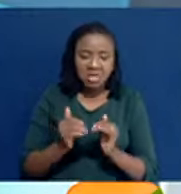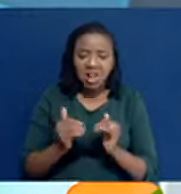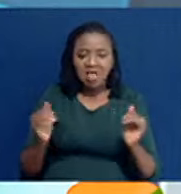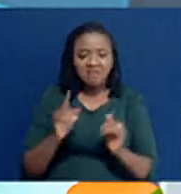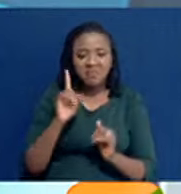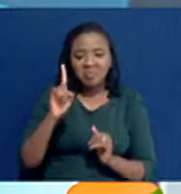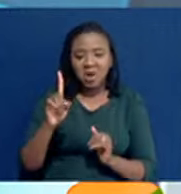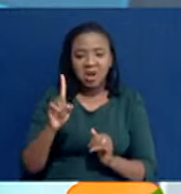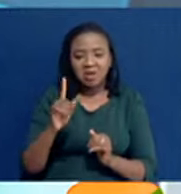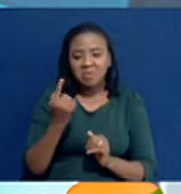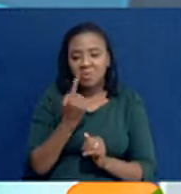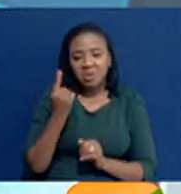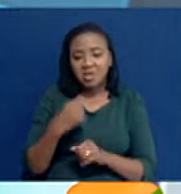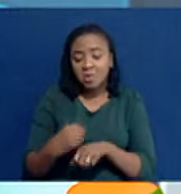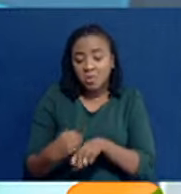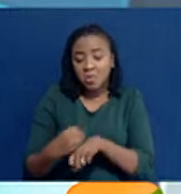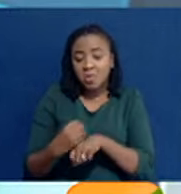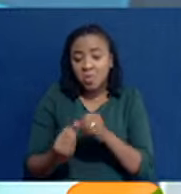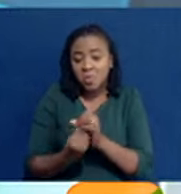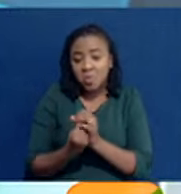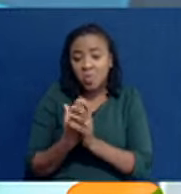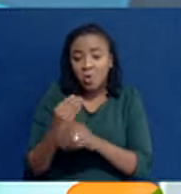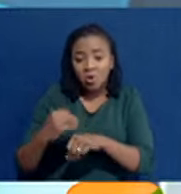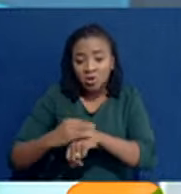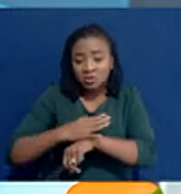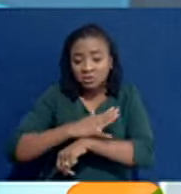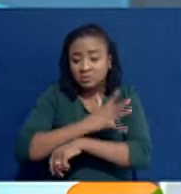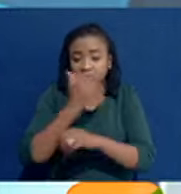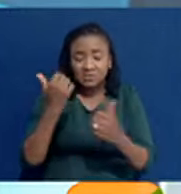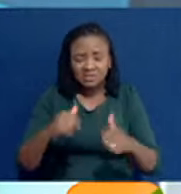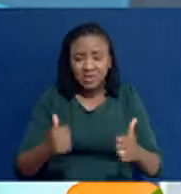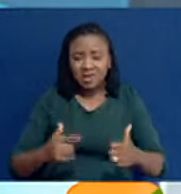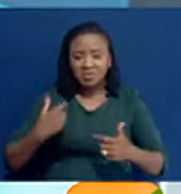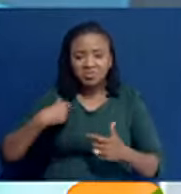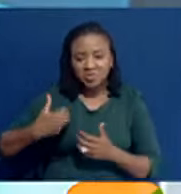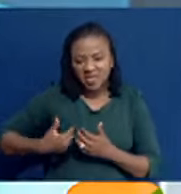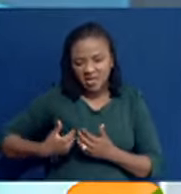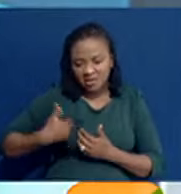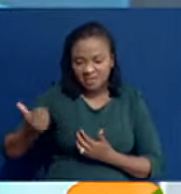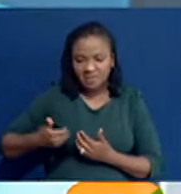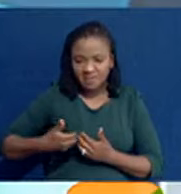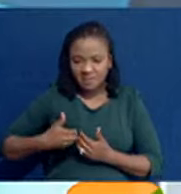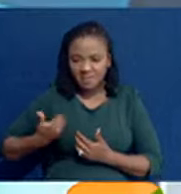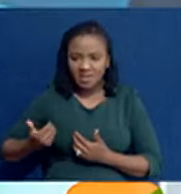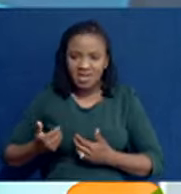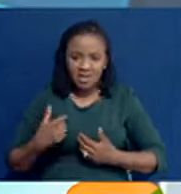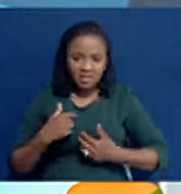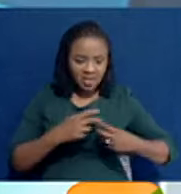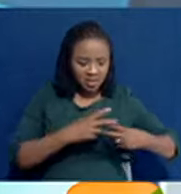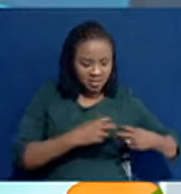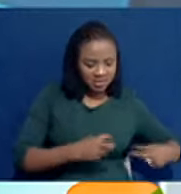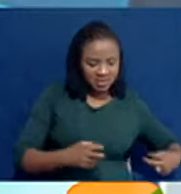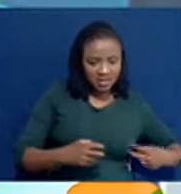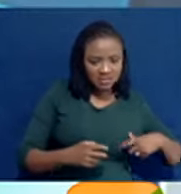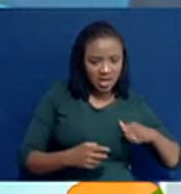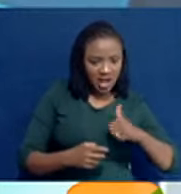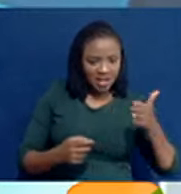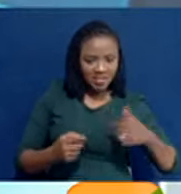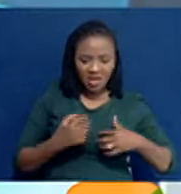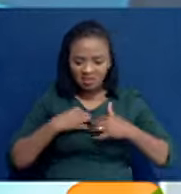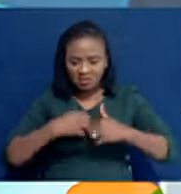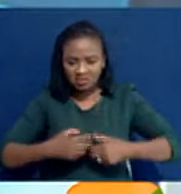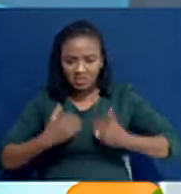not progressed. They did remove the gland here to check whether there was anything in the gland,